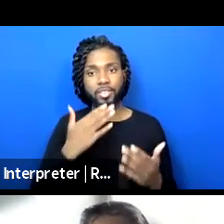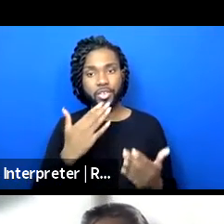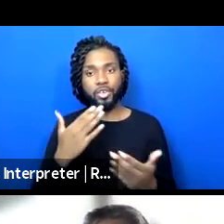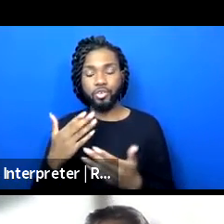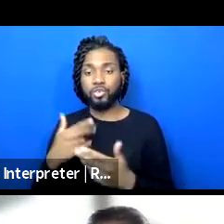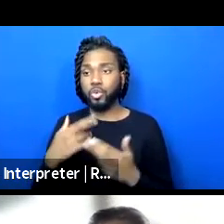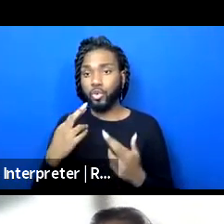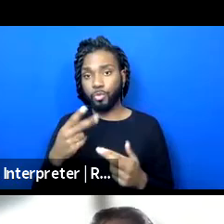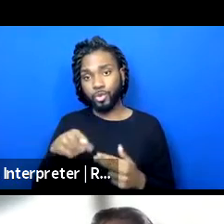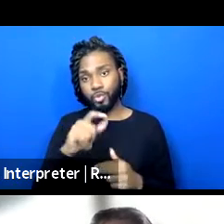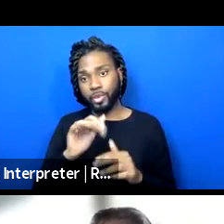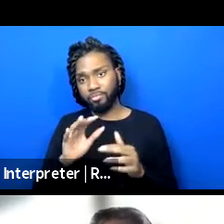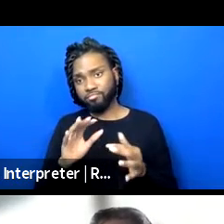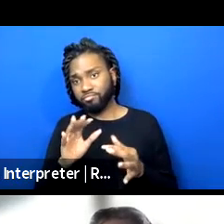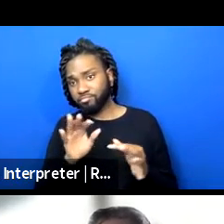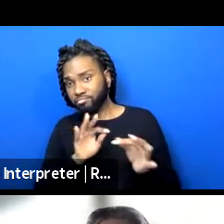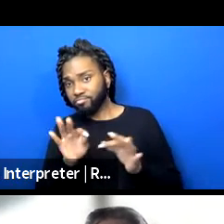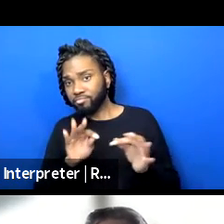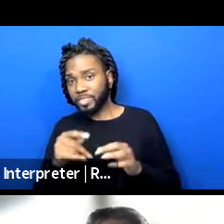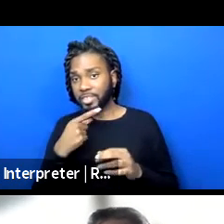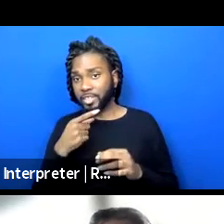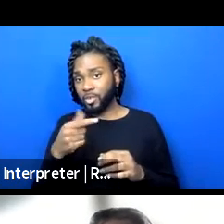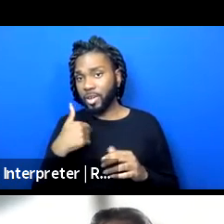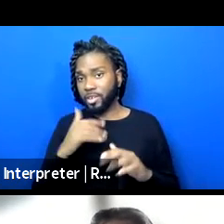amazing experience it was.